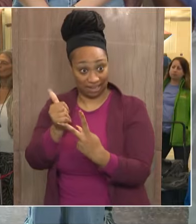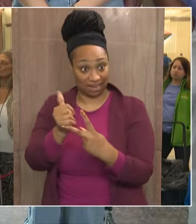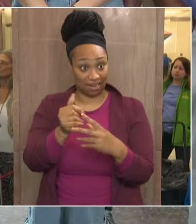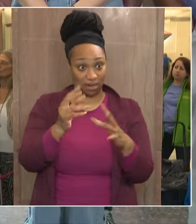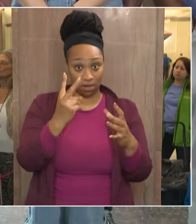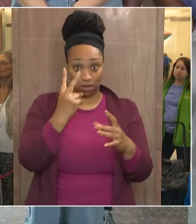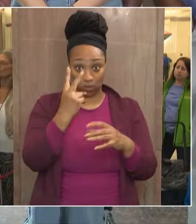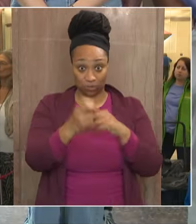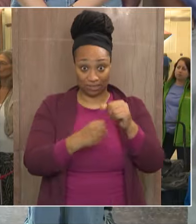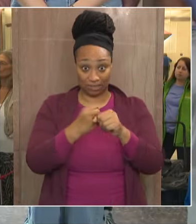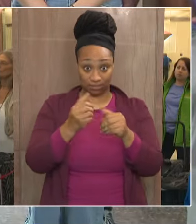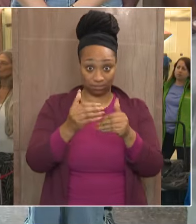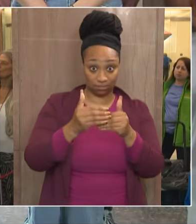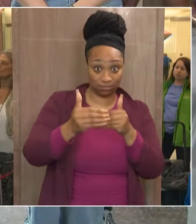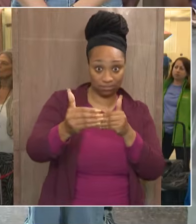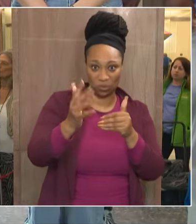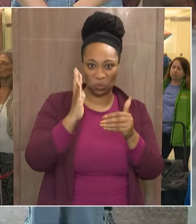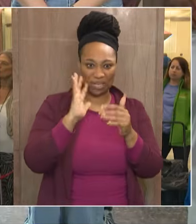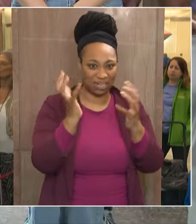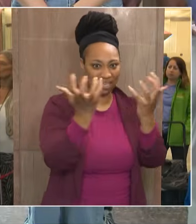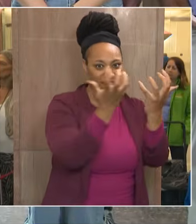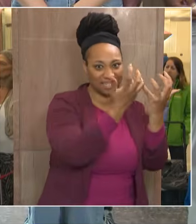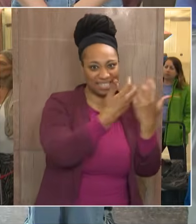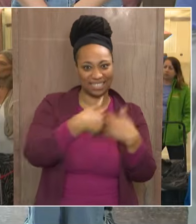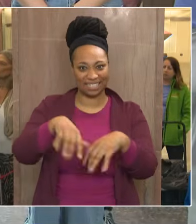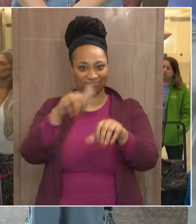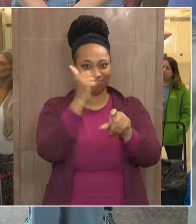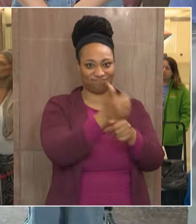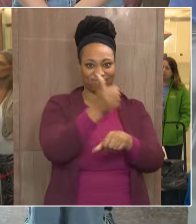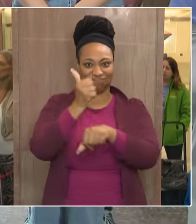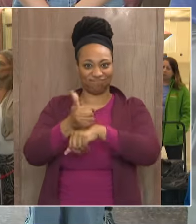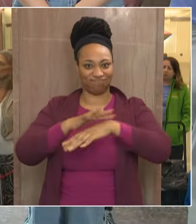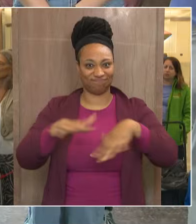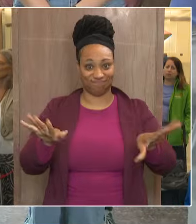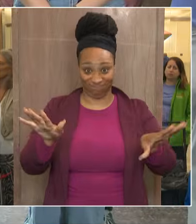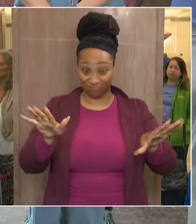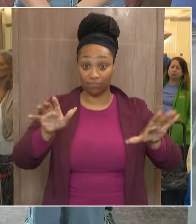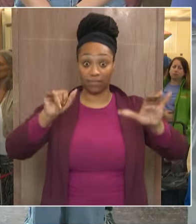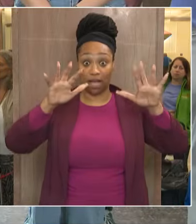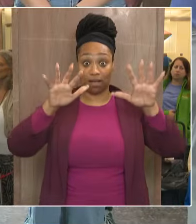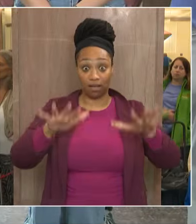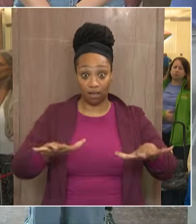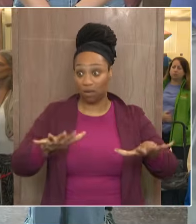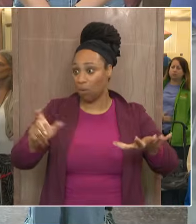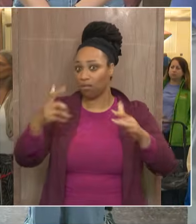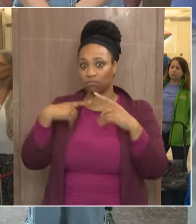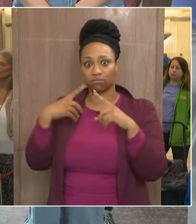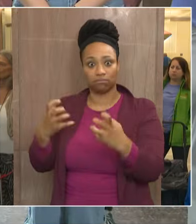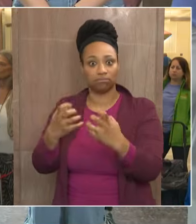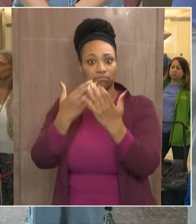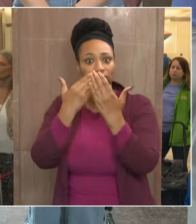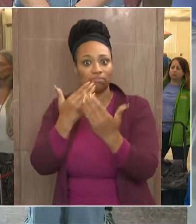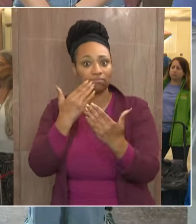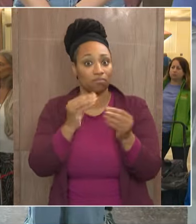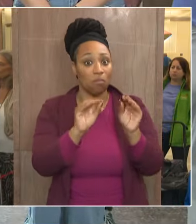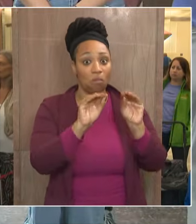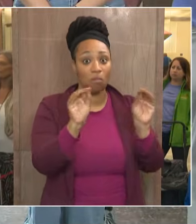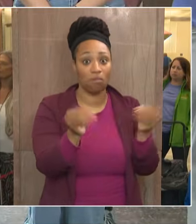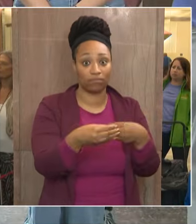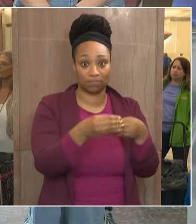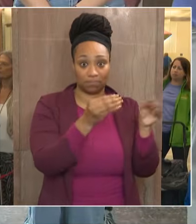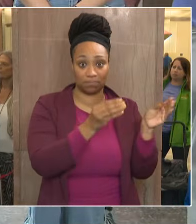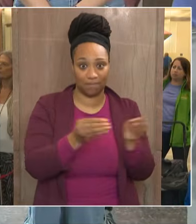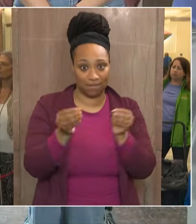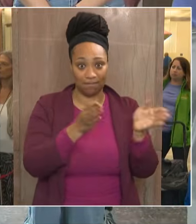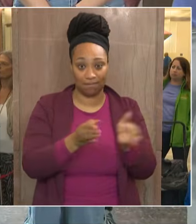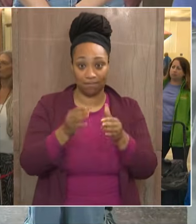bid, also with the Office on Planning led by Director Cozart, have helped make this possible through